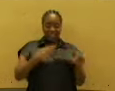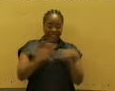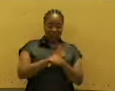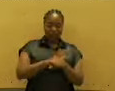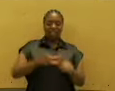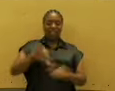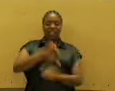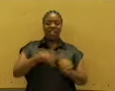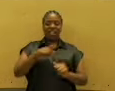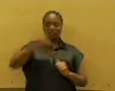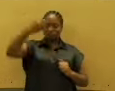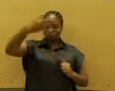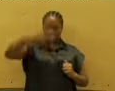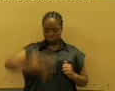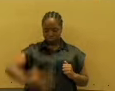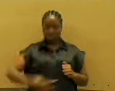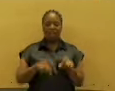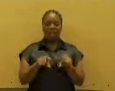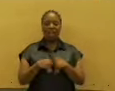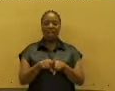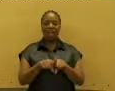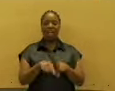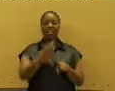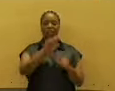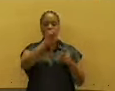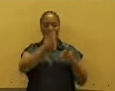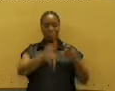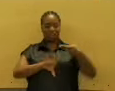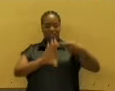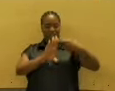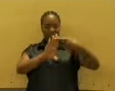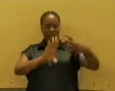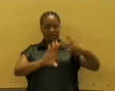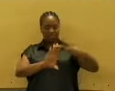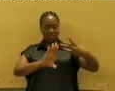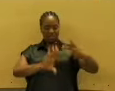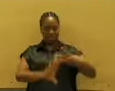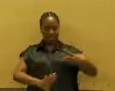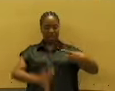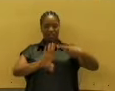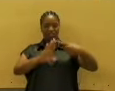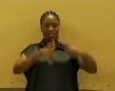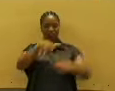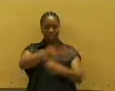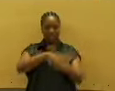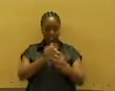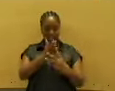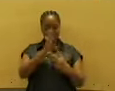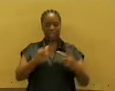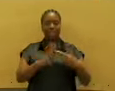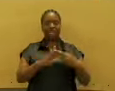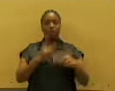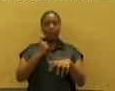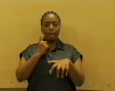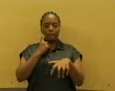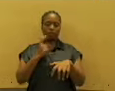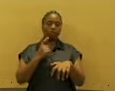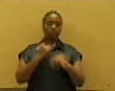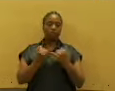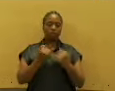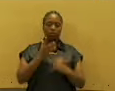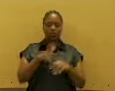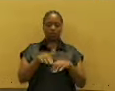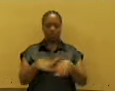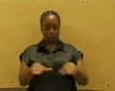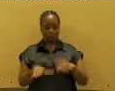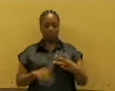document is basically a questionnaire in three sections, and the three sections are gender justice, reproductive justice, and reproductive